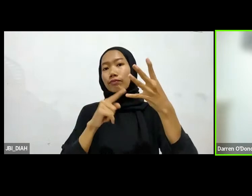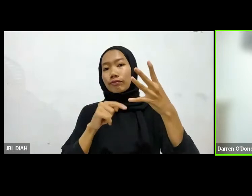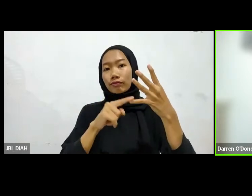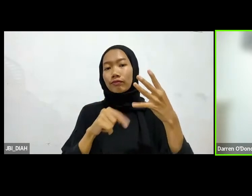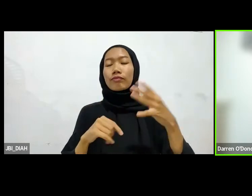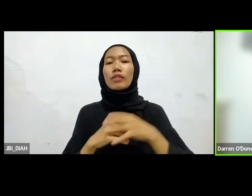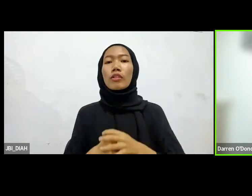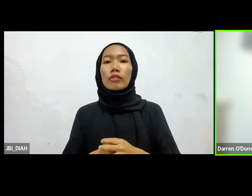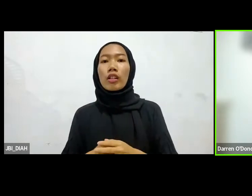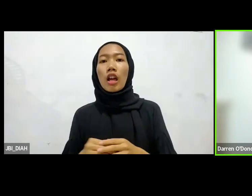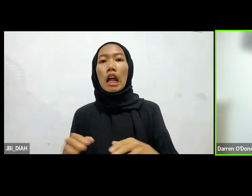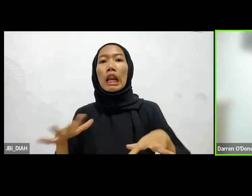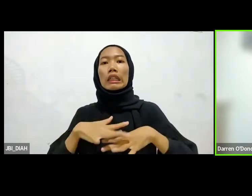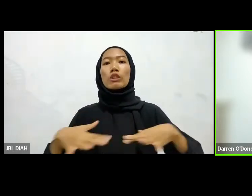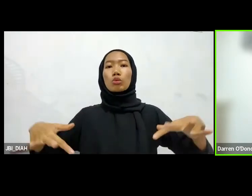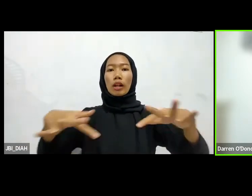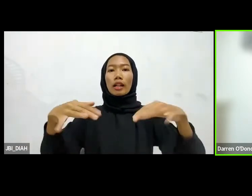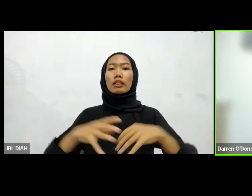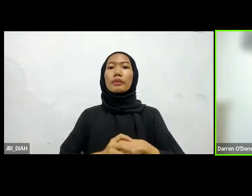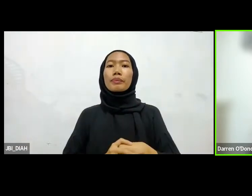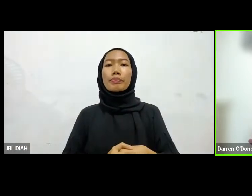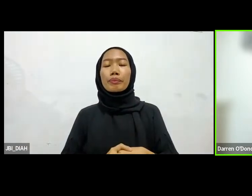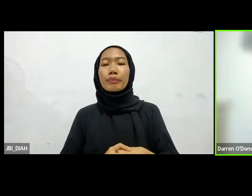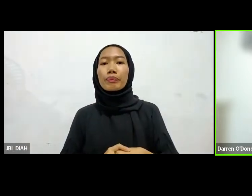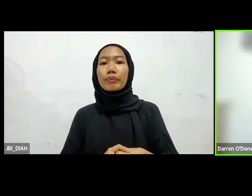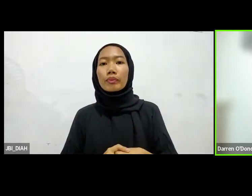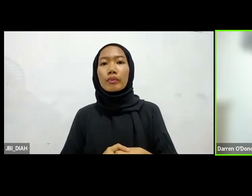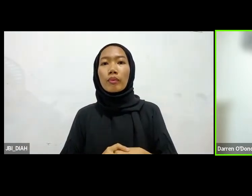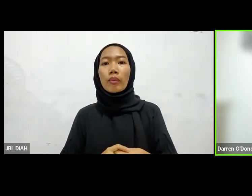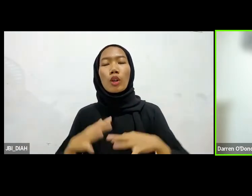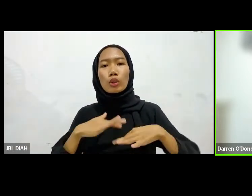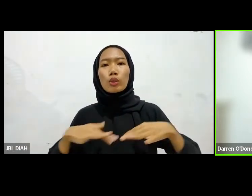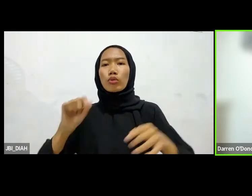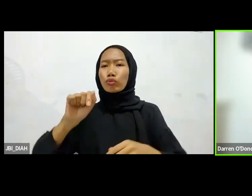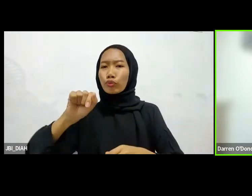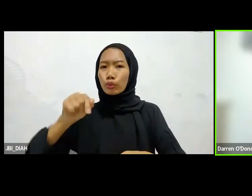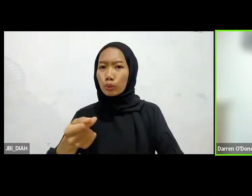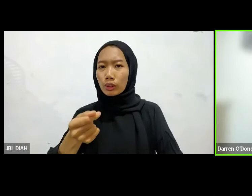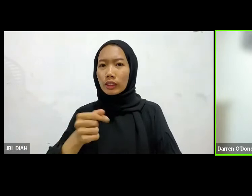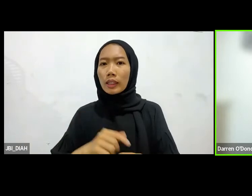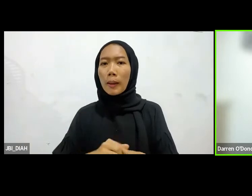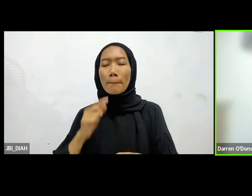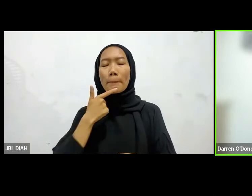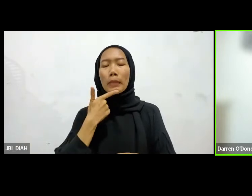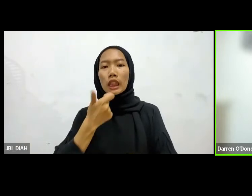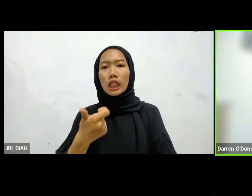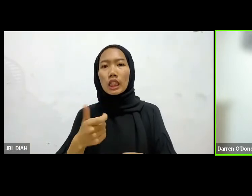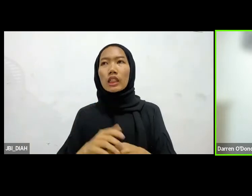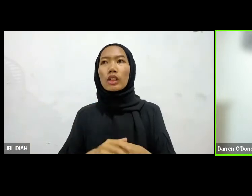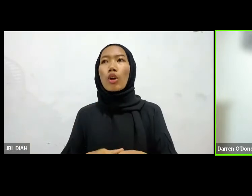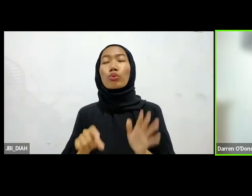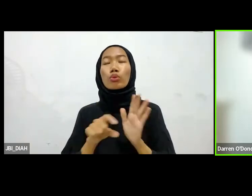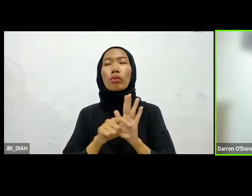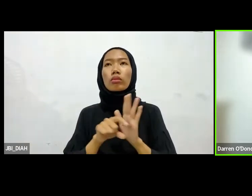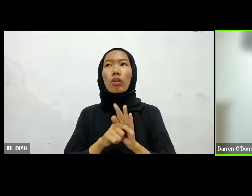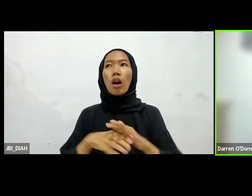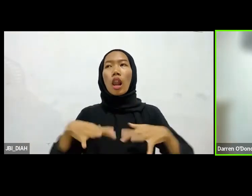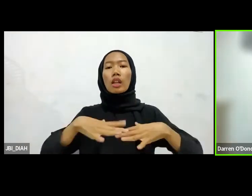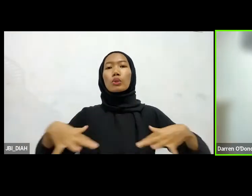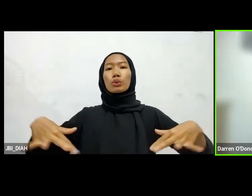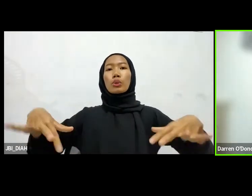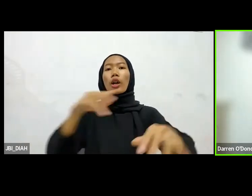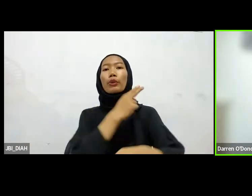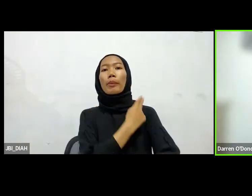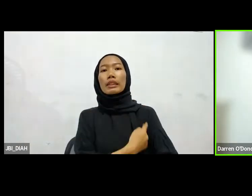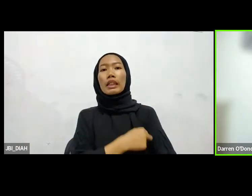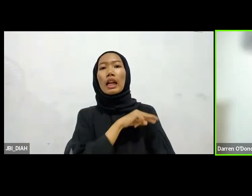which is actually a key thing. The hospital environment, improving physical spaces, relaxed environment for